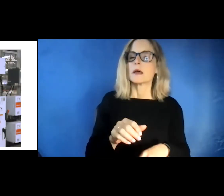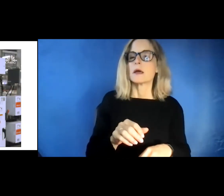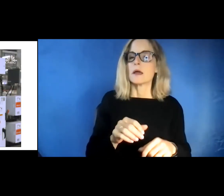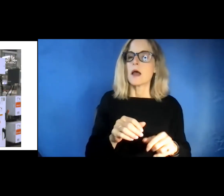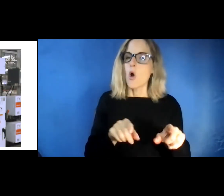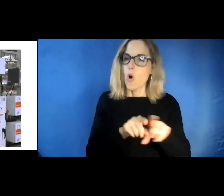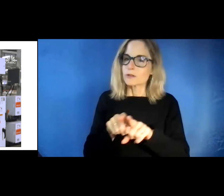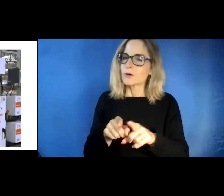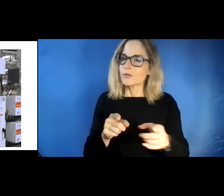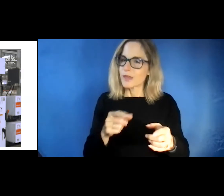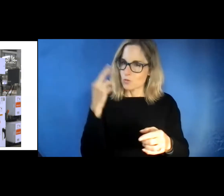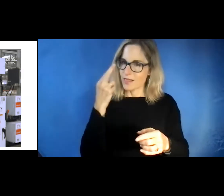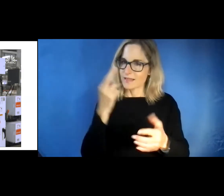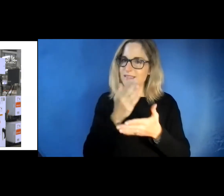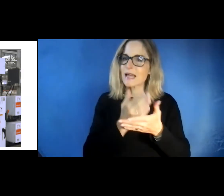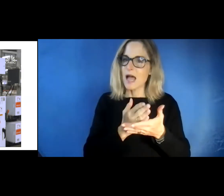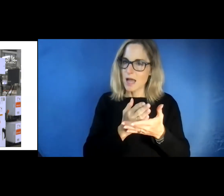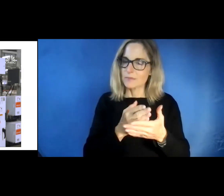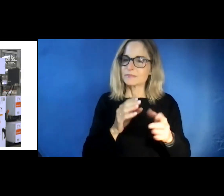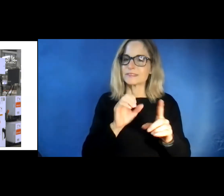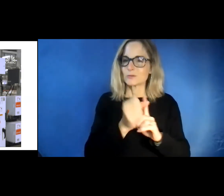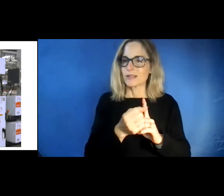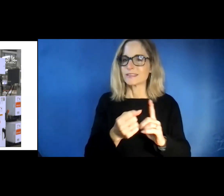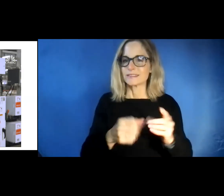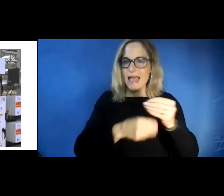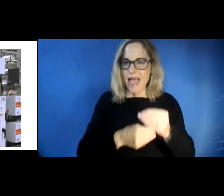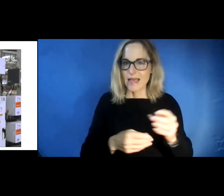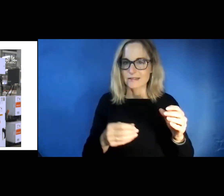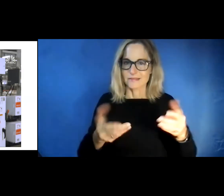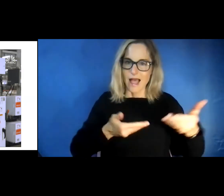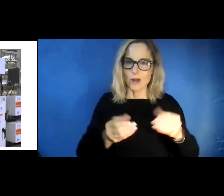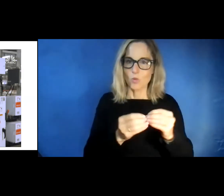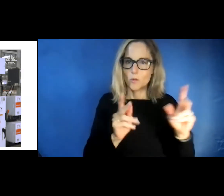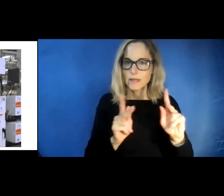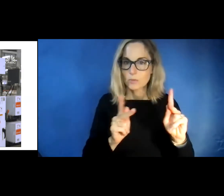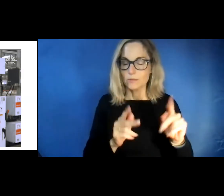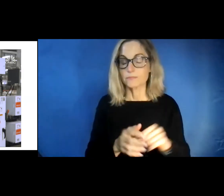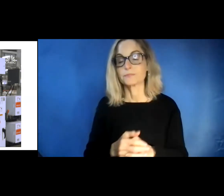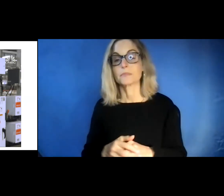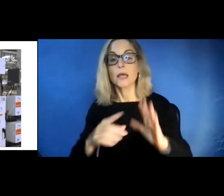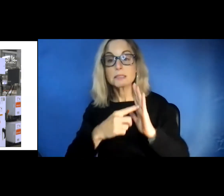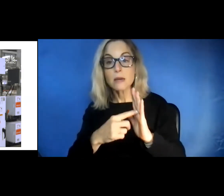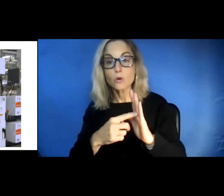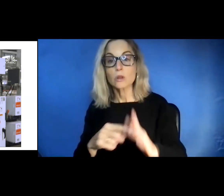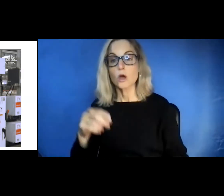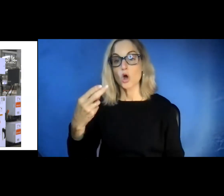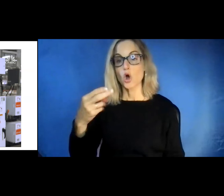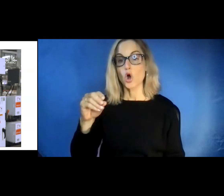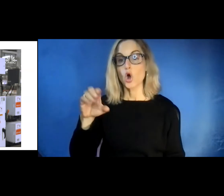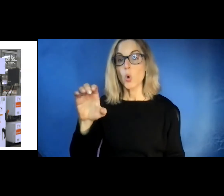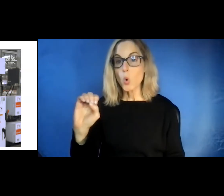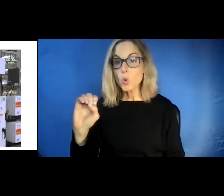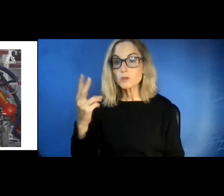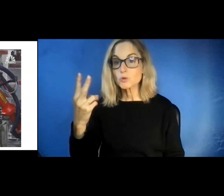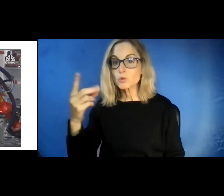in. It's easier to grab things like hoses out of midair and attach them together as a